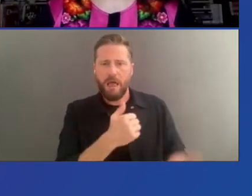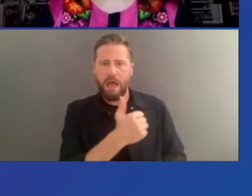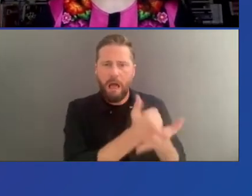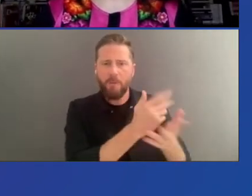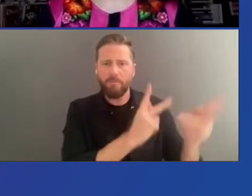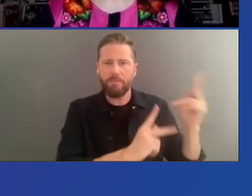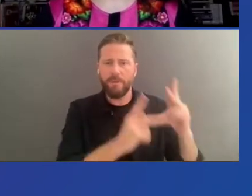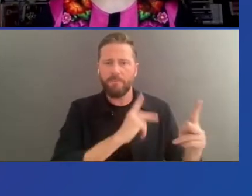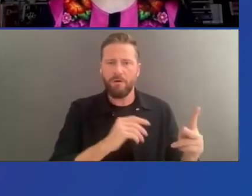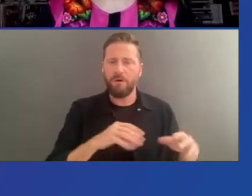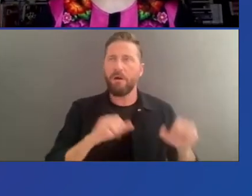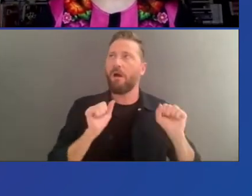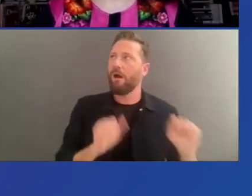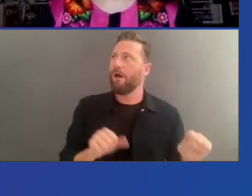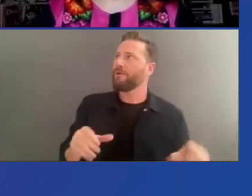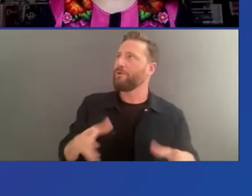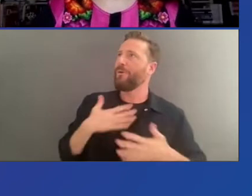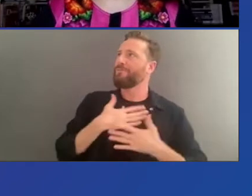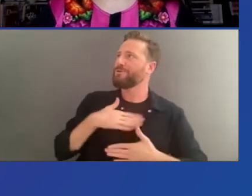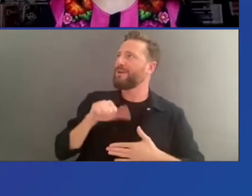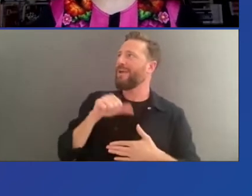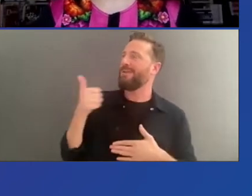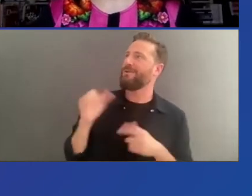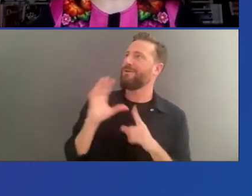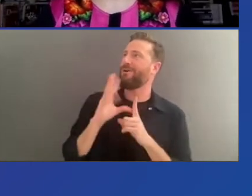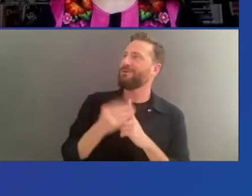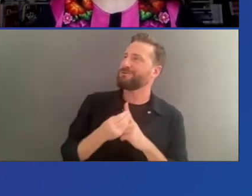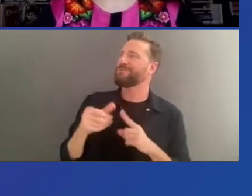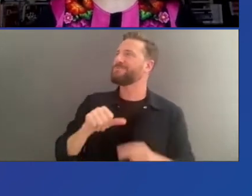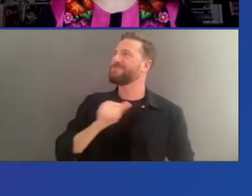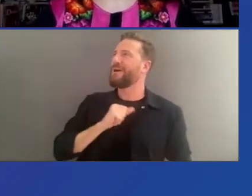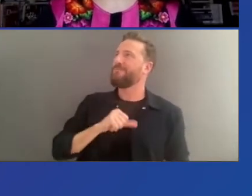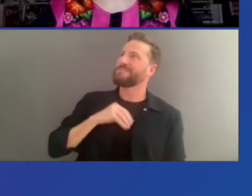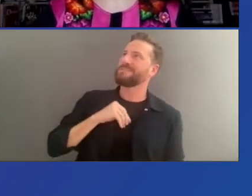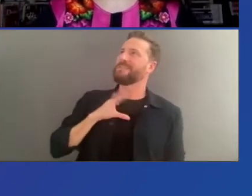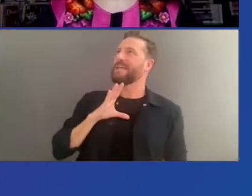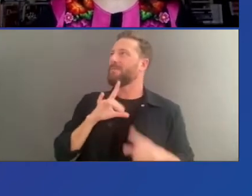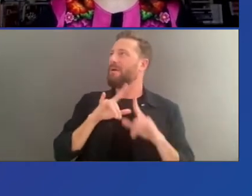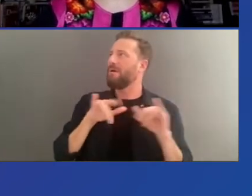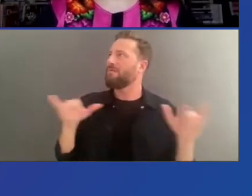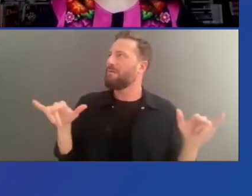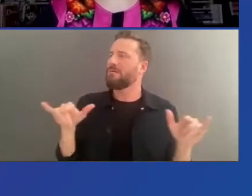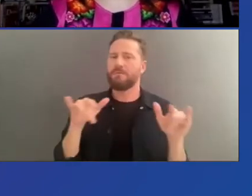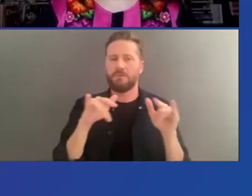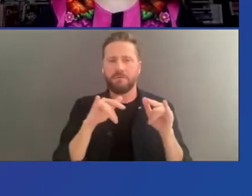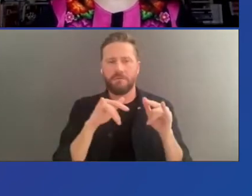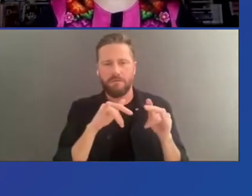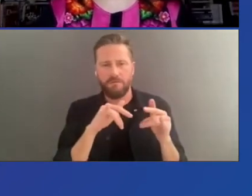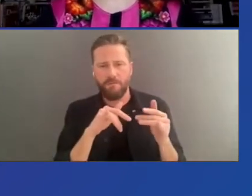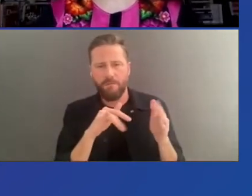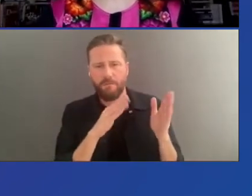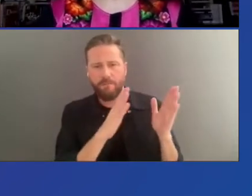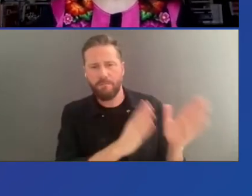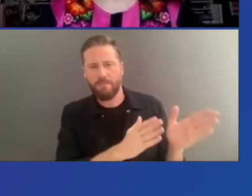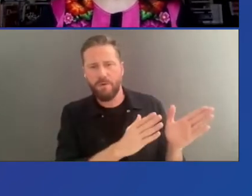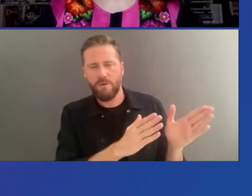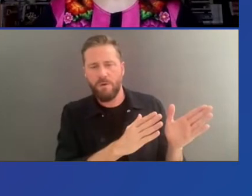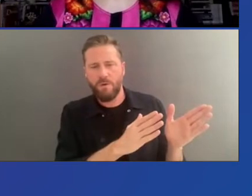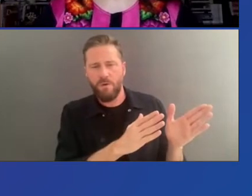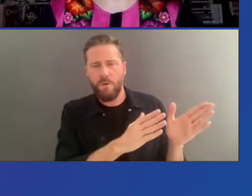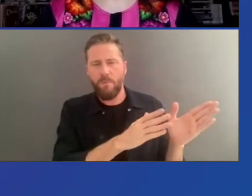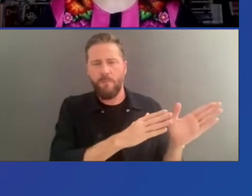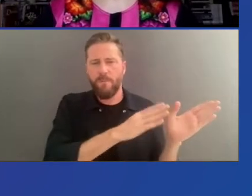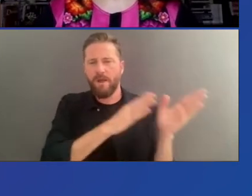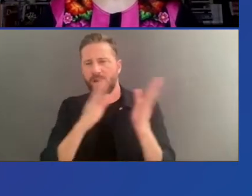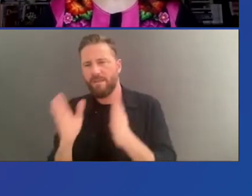of other cultures, and self-esteem, and all of these, other things. To what extent